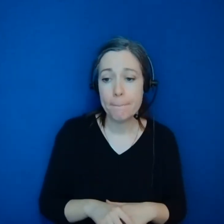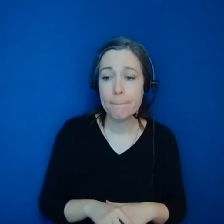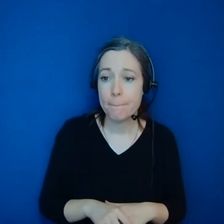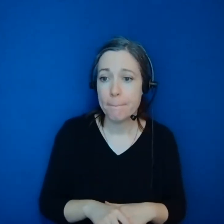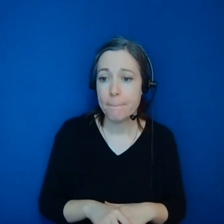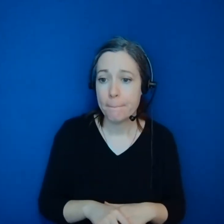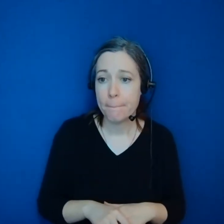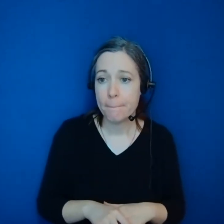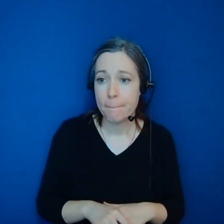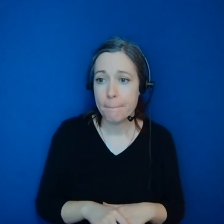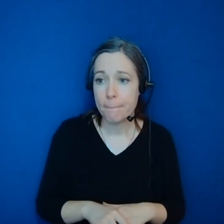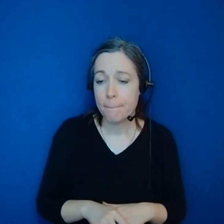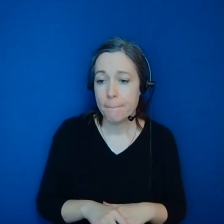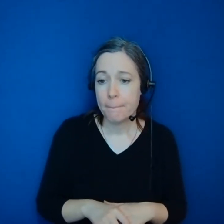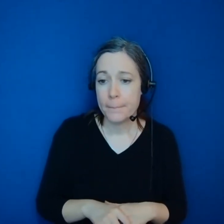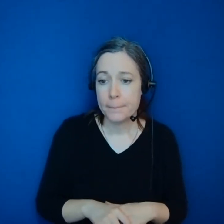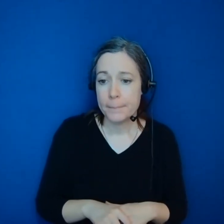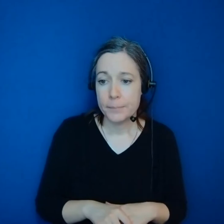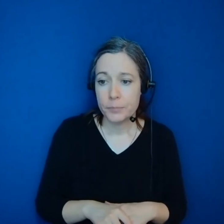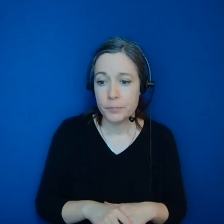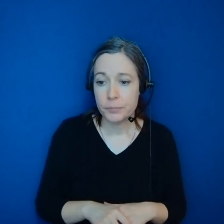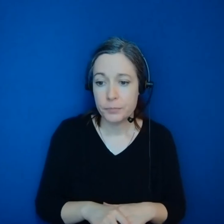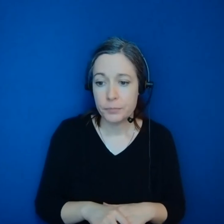a lot of students might be interested in knowing the answer to.